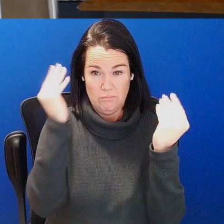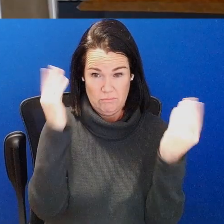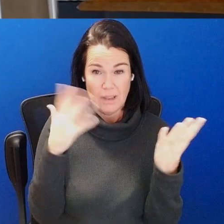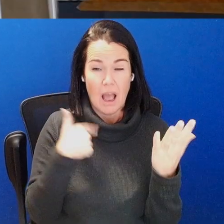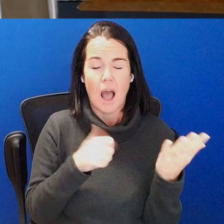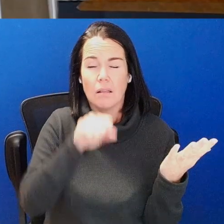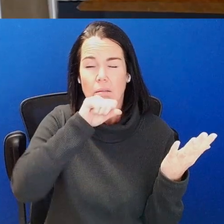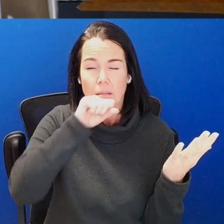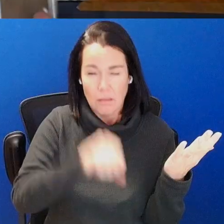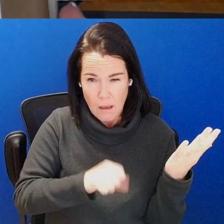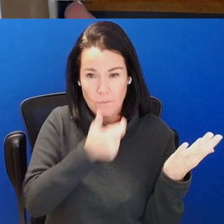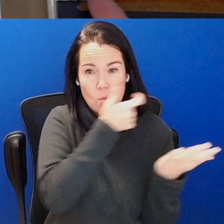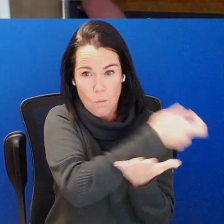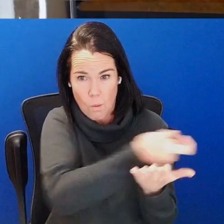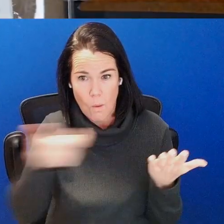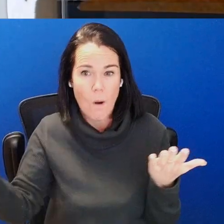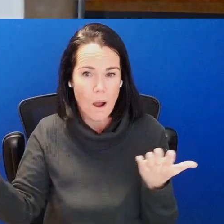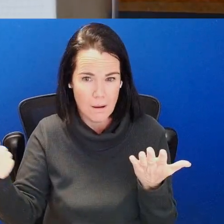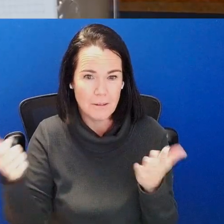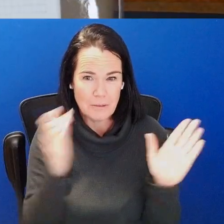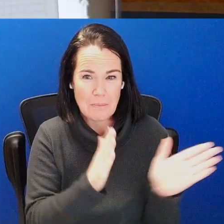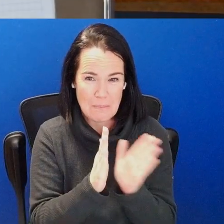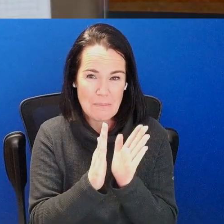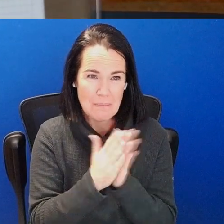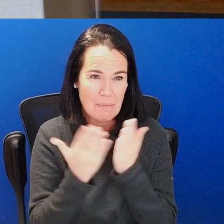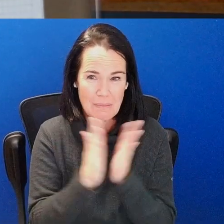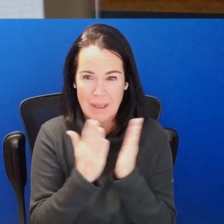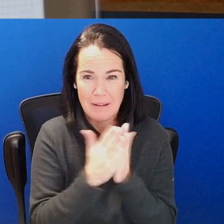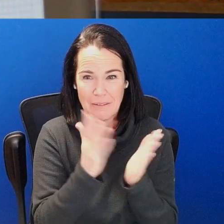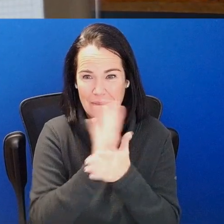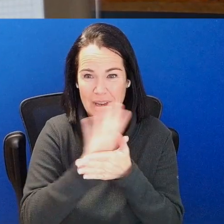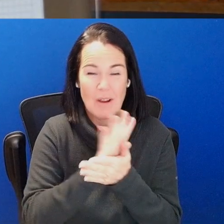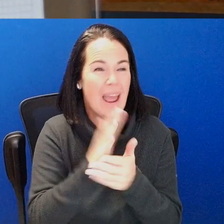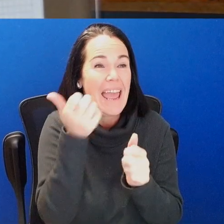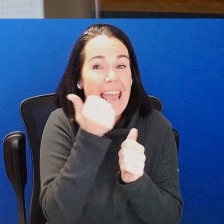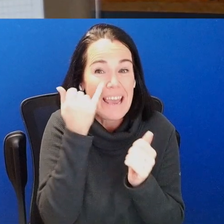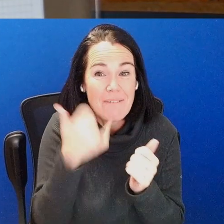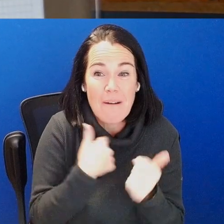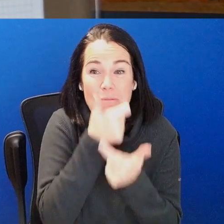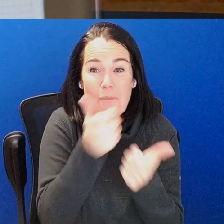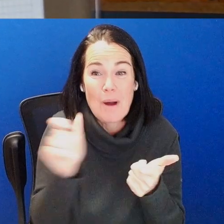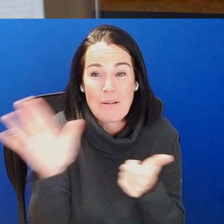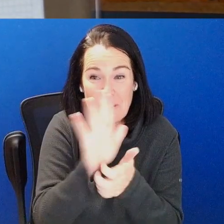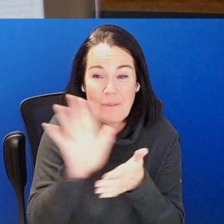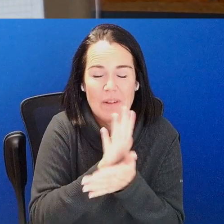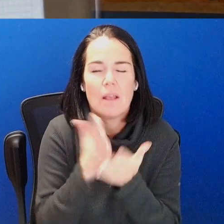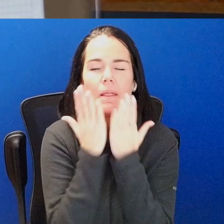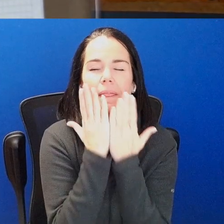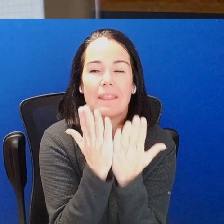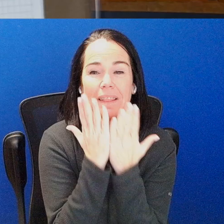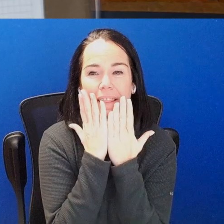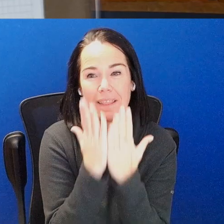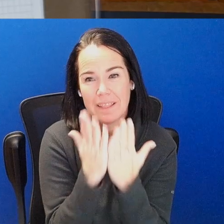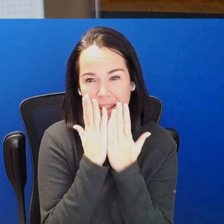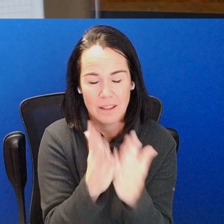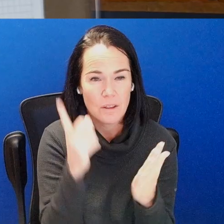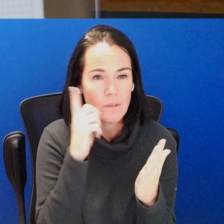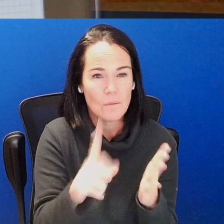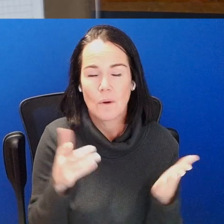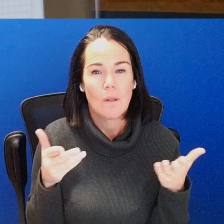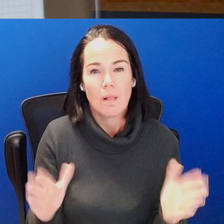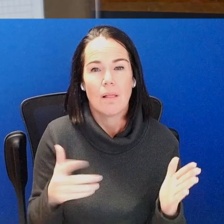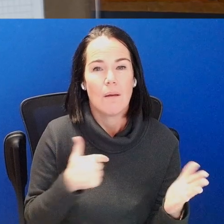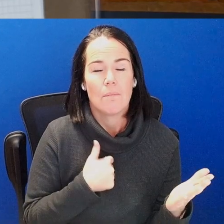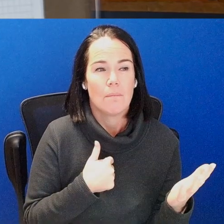first of all, I love to watch planner videos. So every content creator that I've ever watched, thank you for allowing